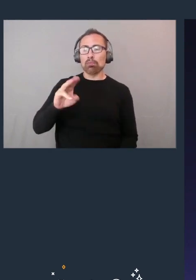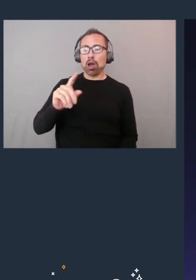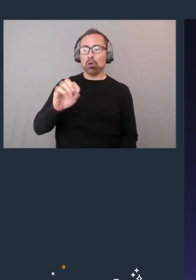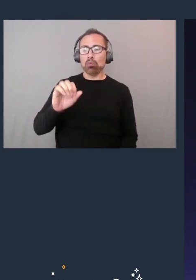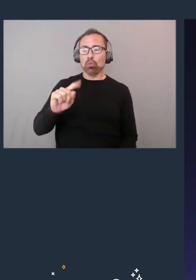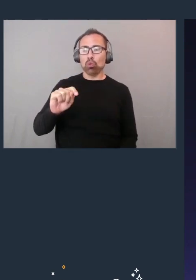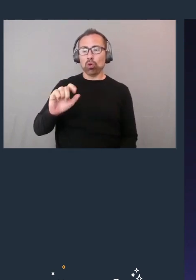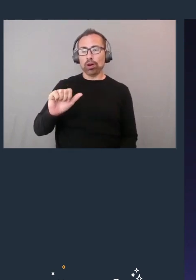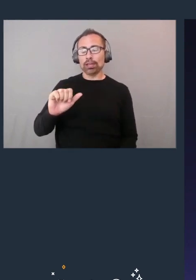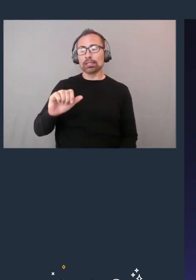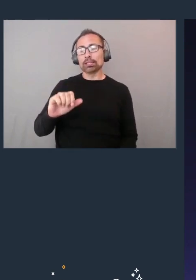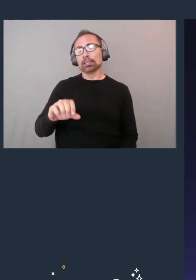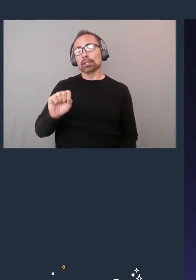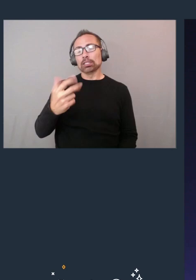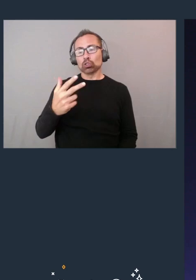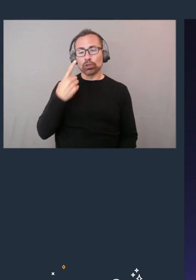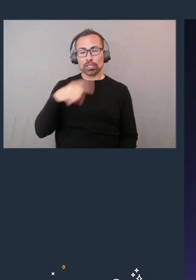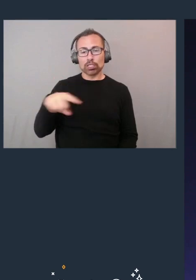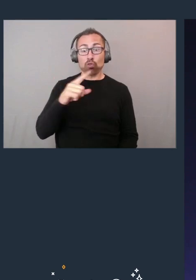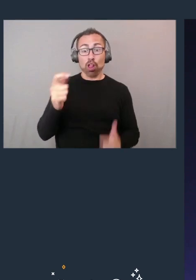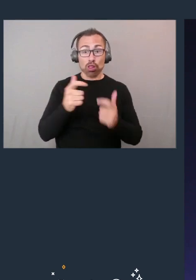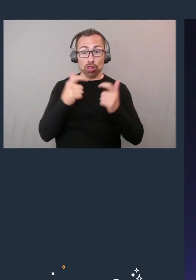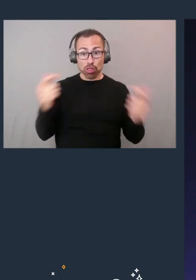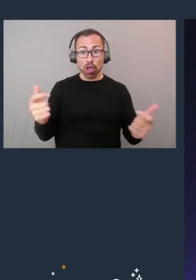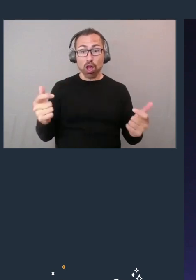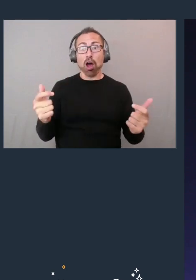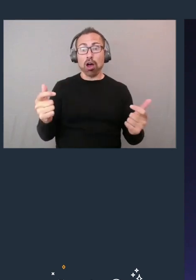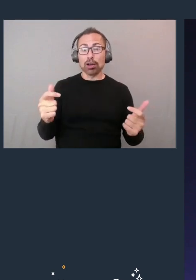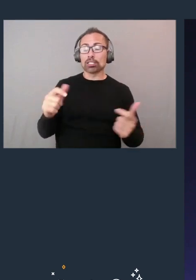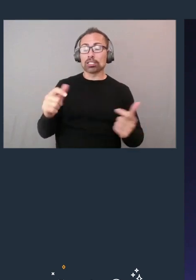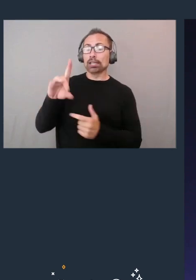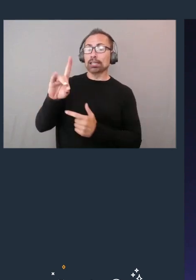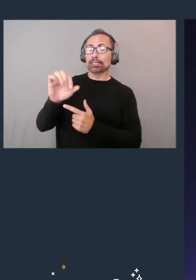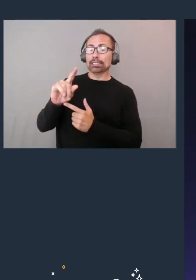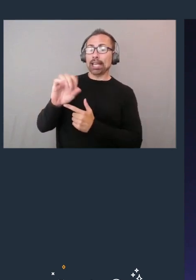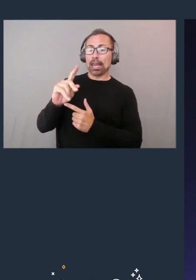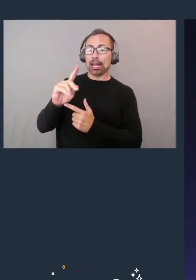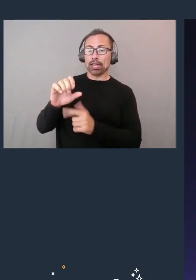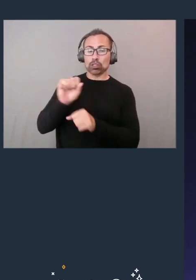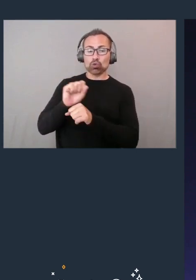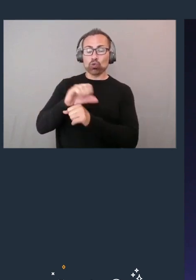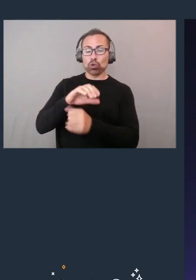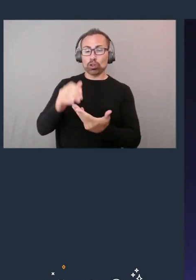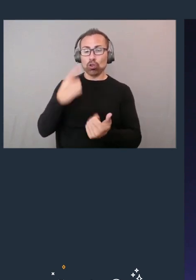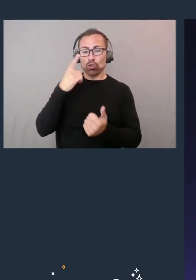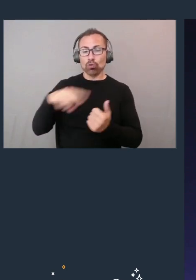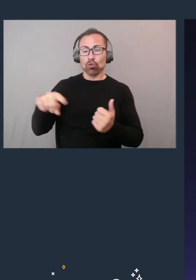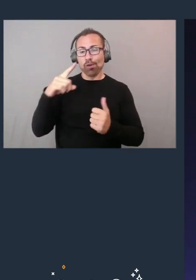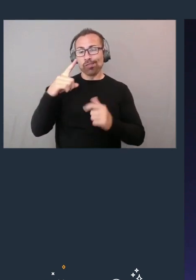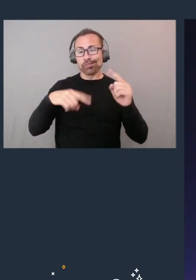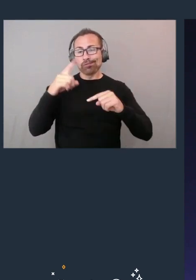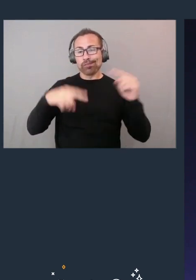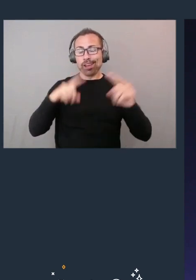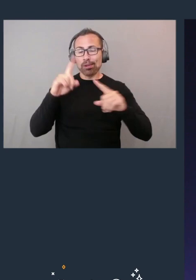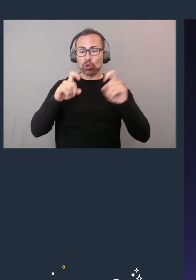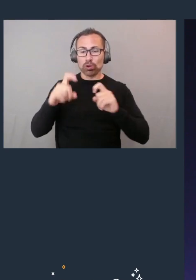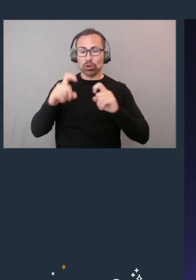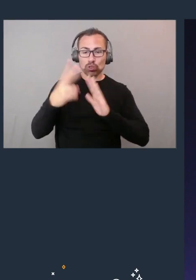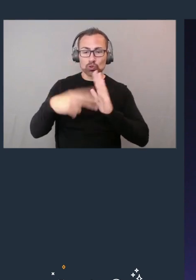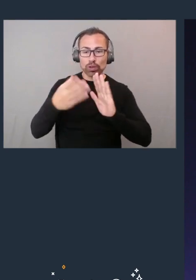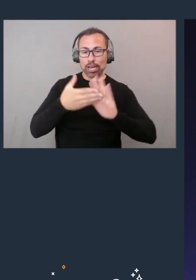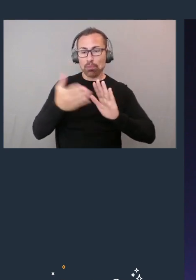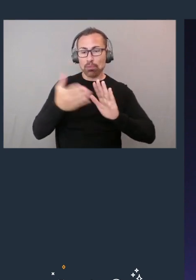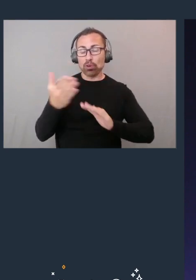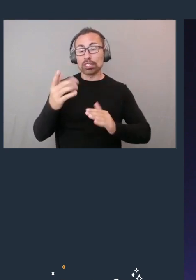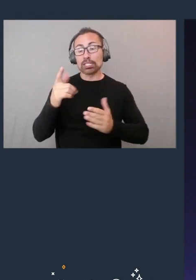data lake workloads that use random and sequential read operations and write from a single instance. Now, write